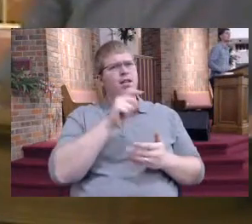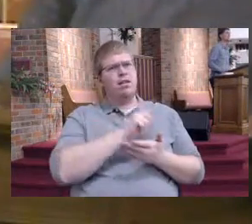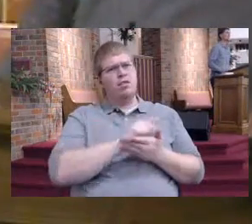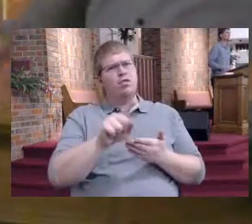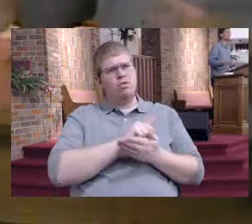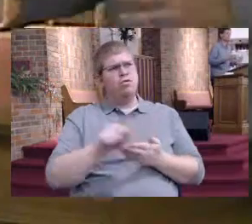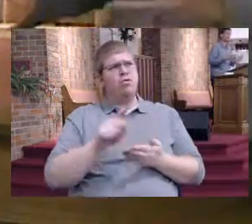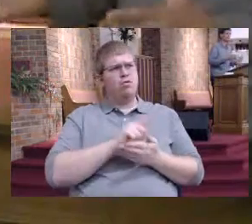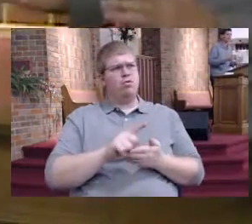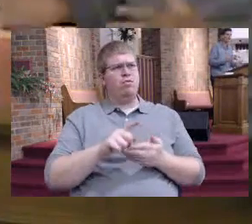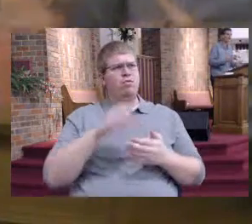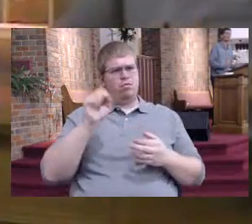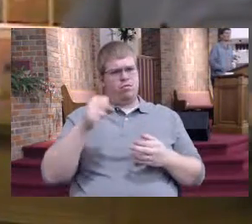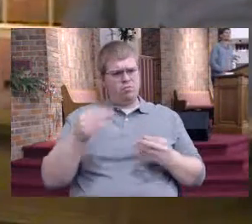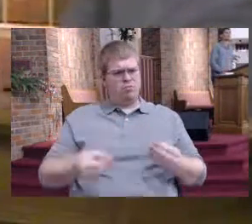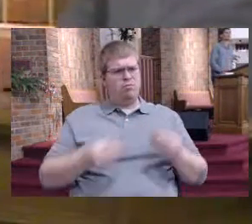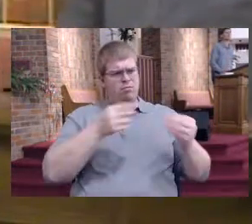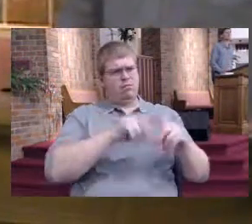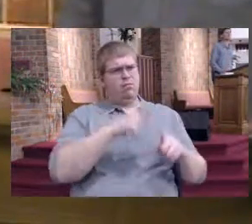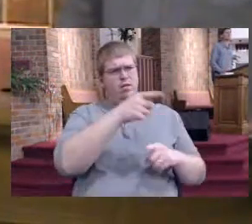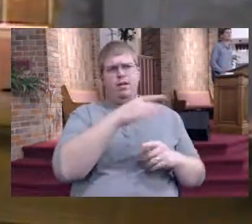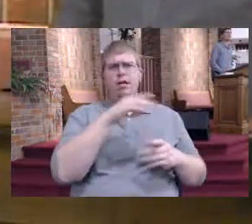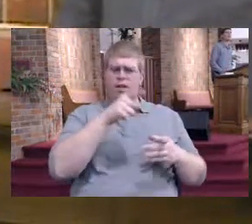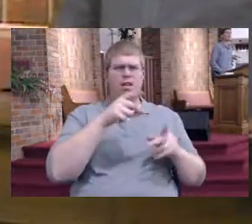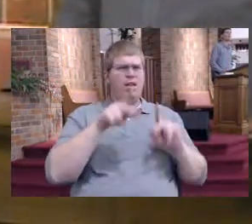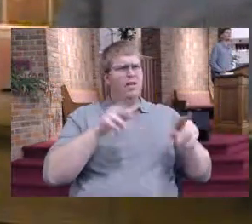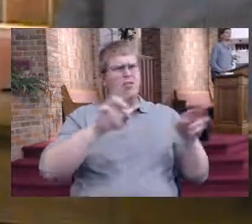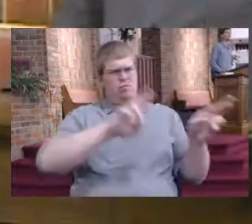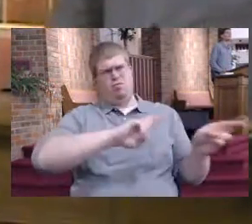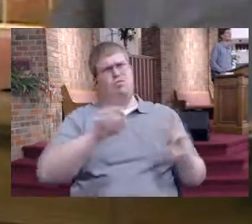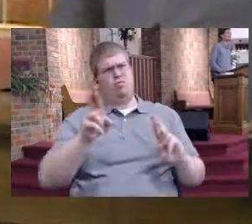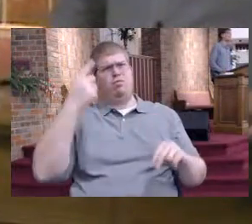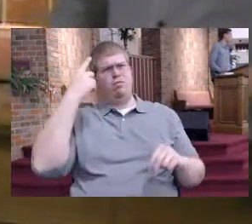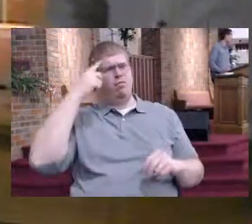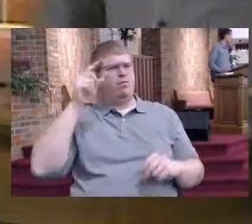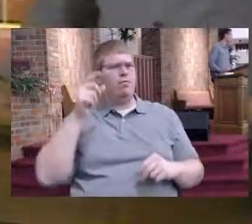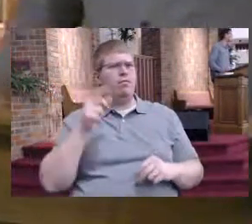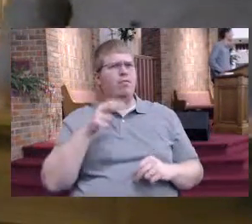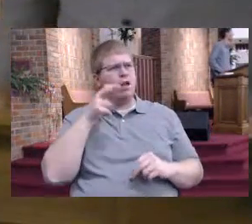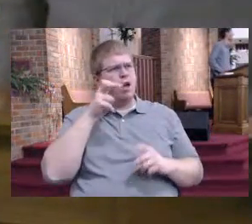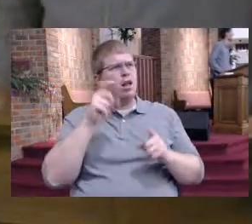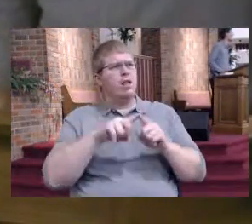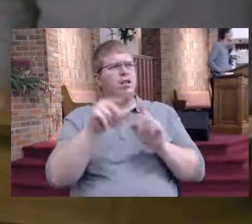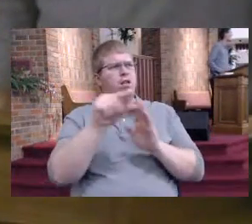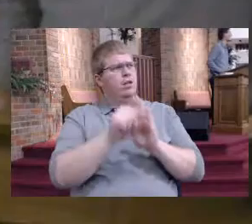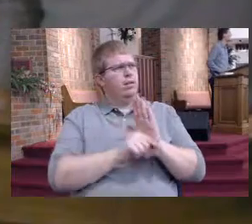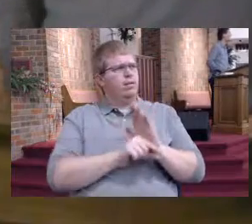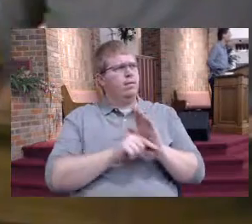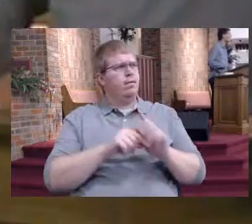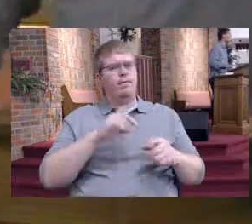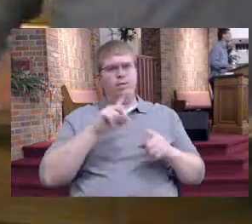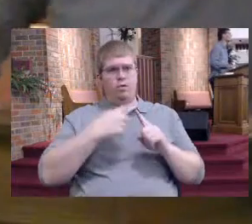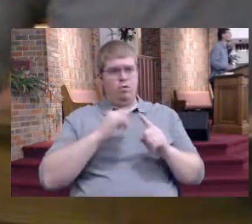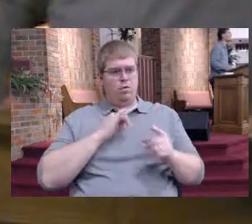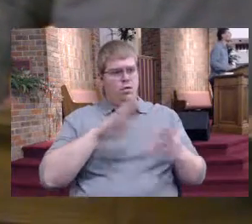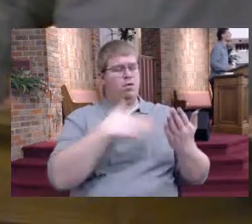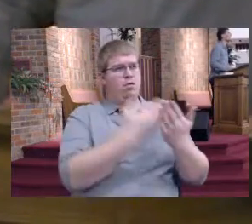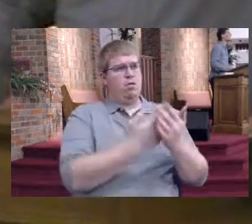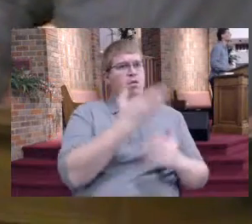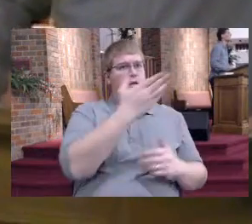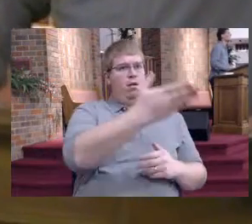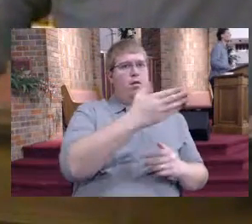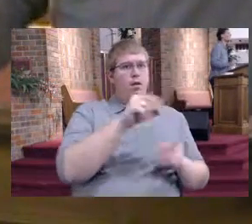feeding these people who were obviously ready to hear the gospel. And we found out when we got there in July that this friend of